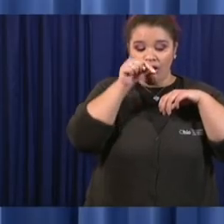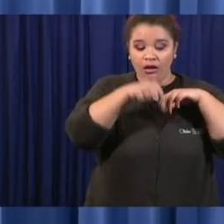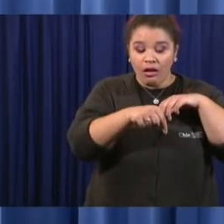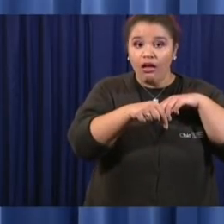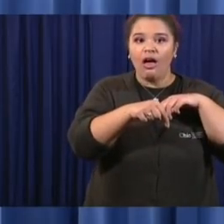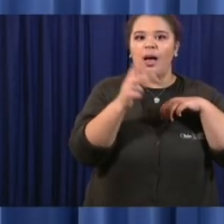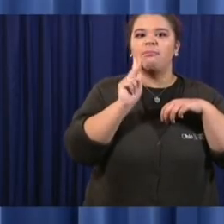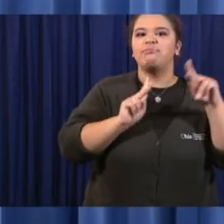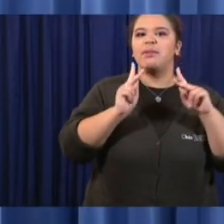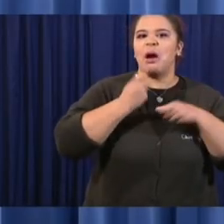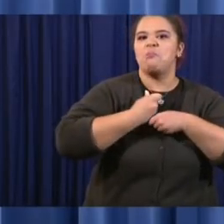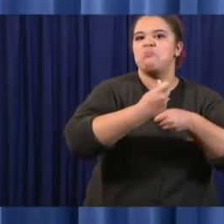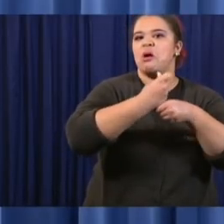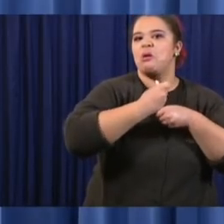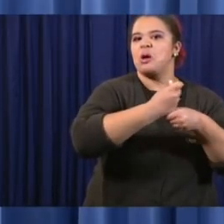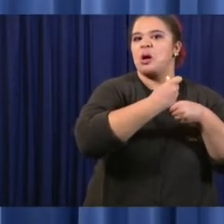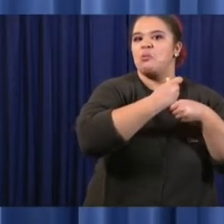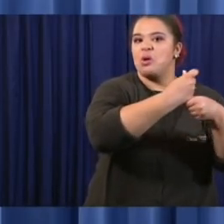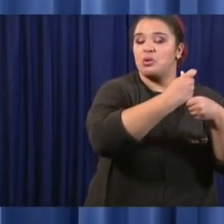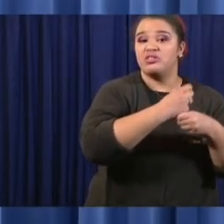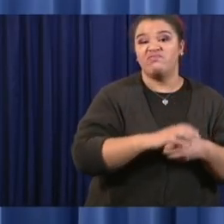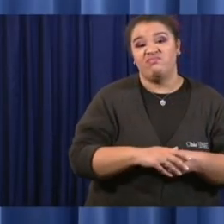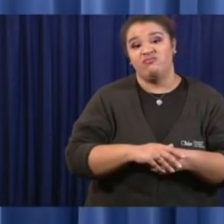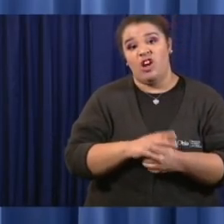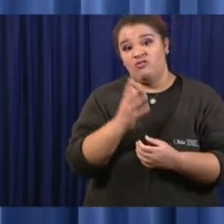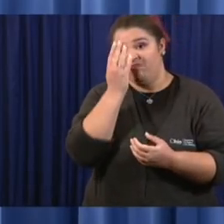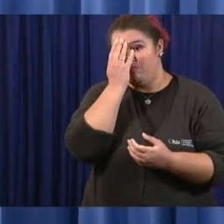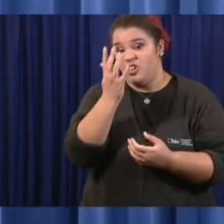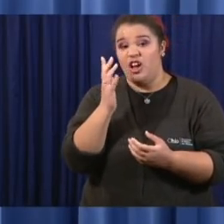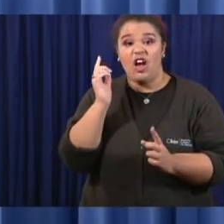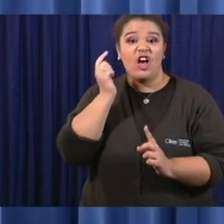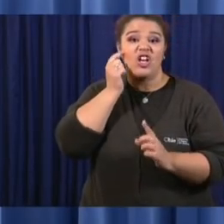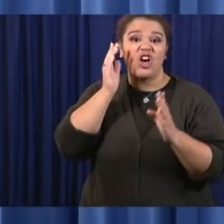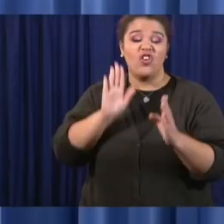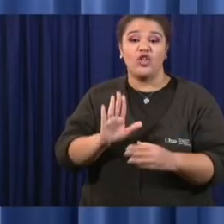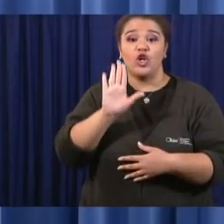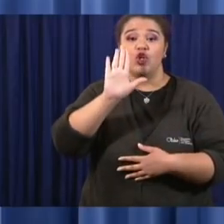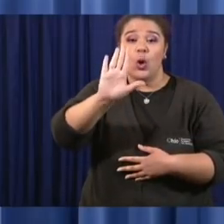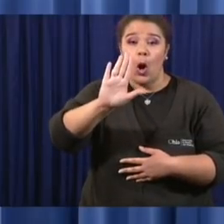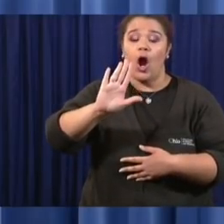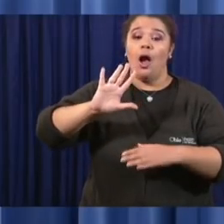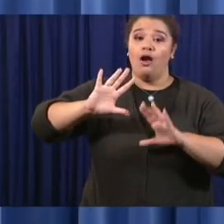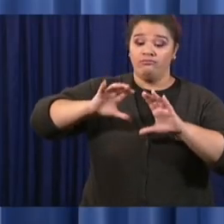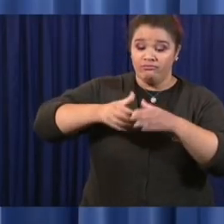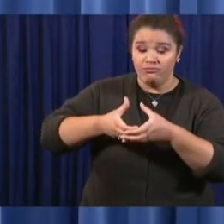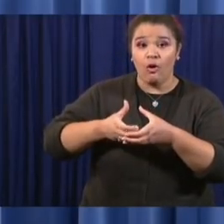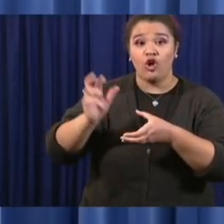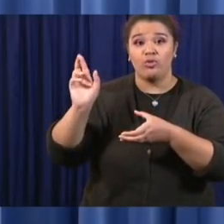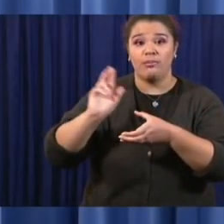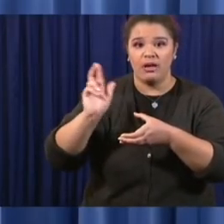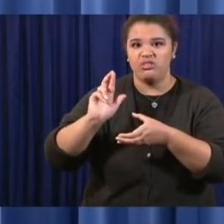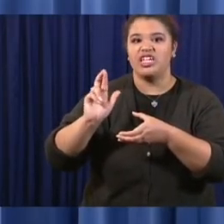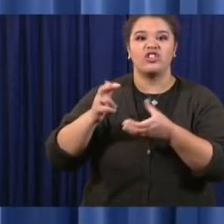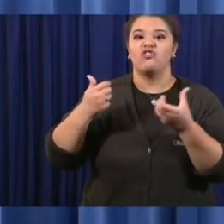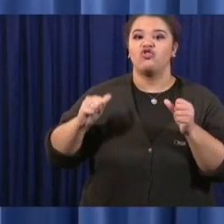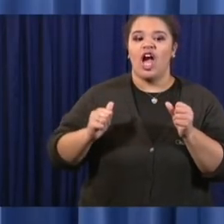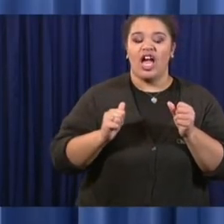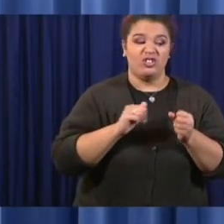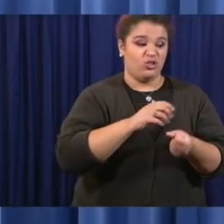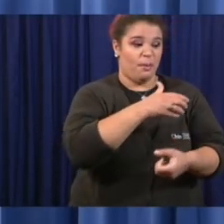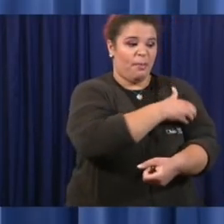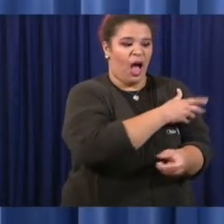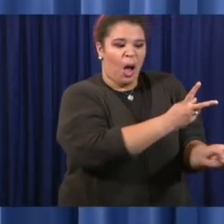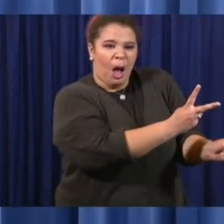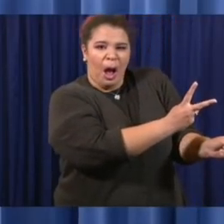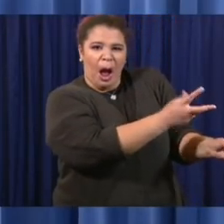Acton of her powers, and there is growing backlash that businesses in Ohio did not open quicker. I'm just wondering, how much of a